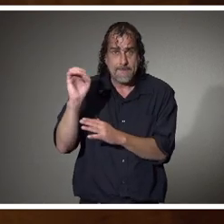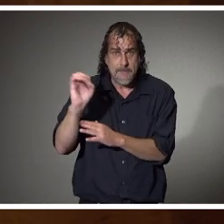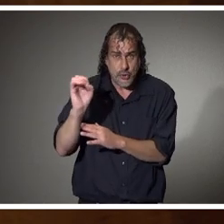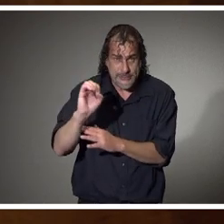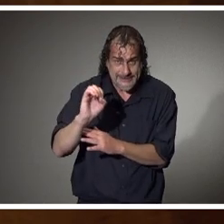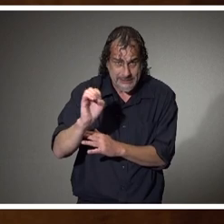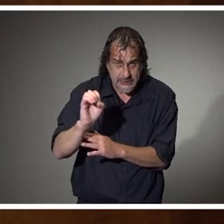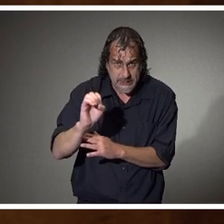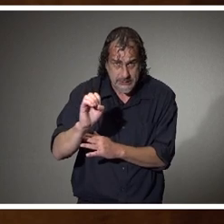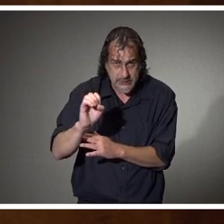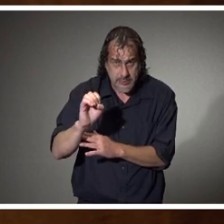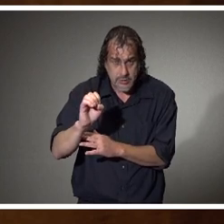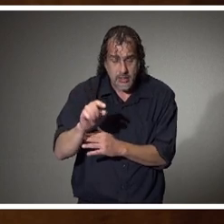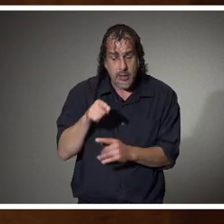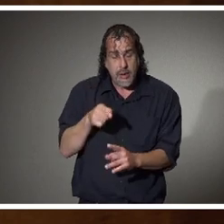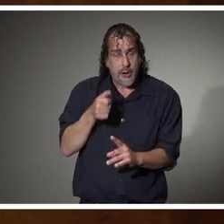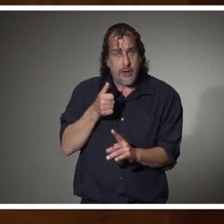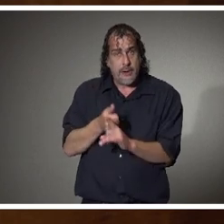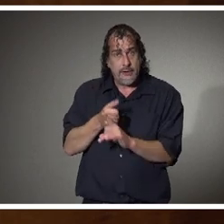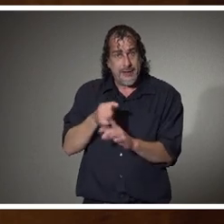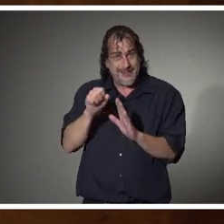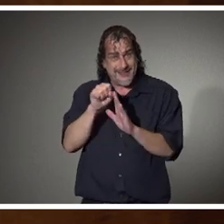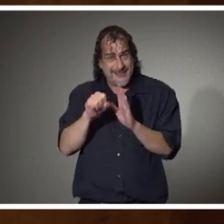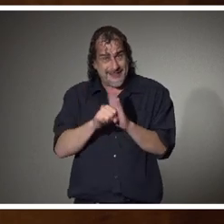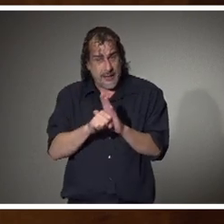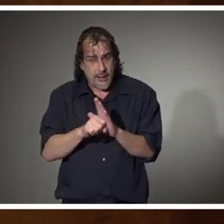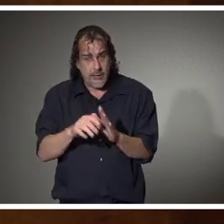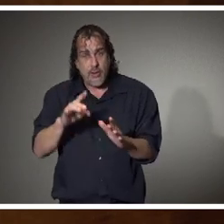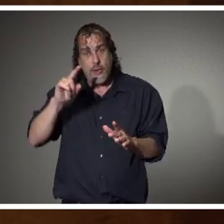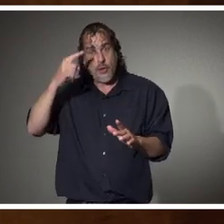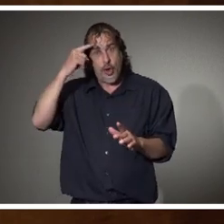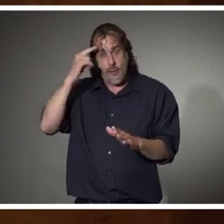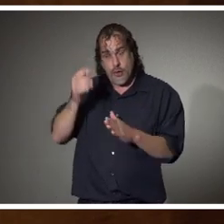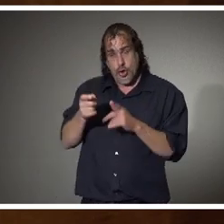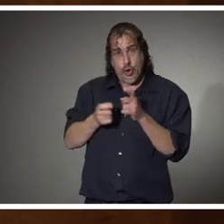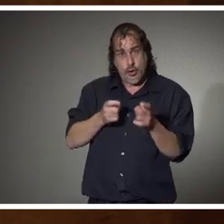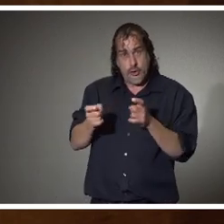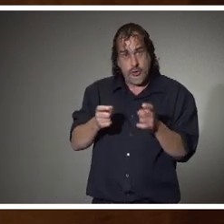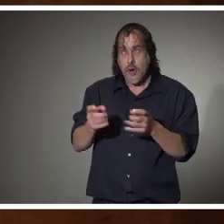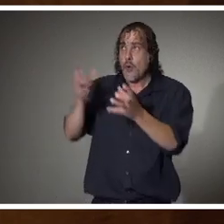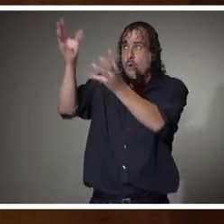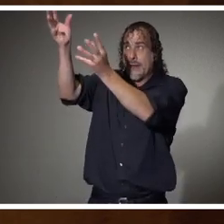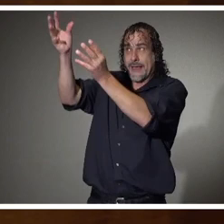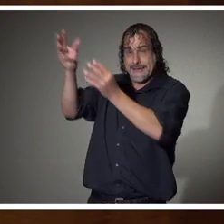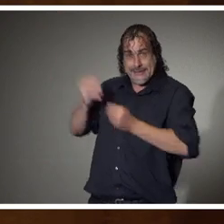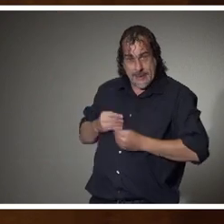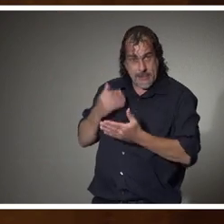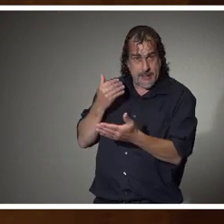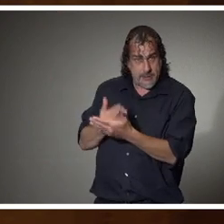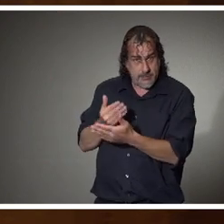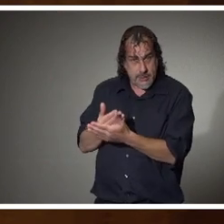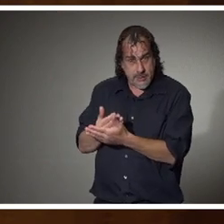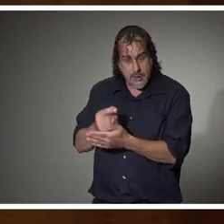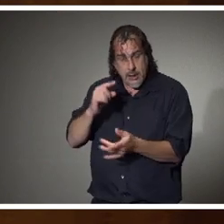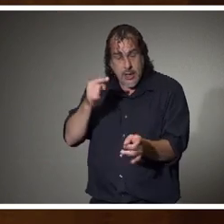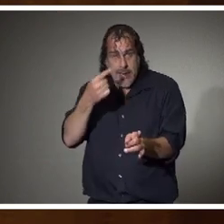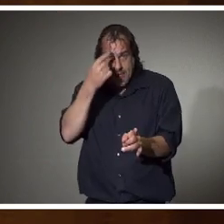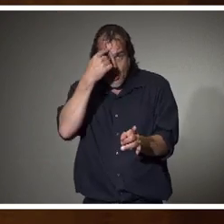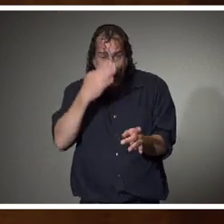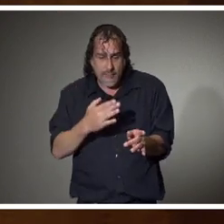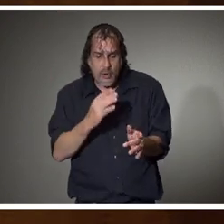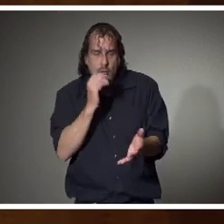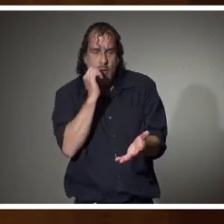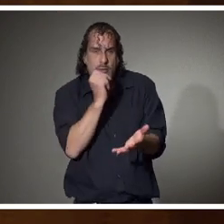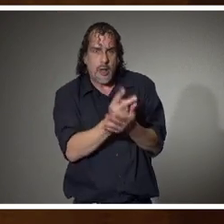management, the state, acting through the governor, may accept such offer, and the governor may